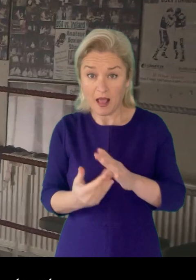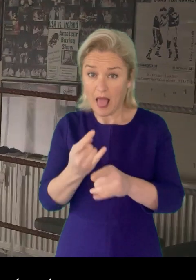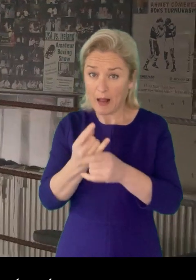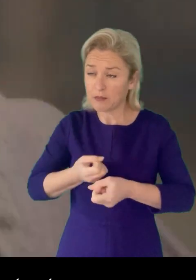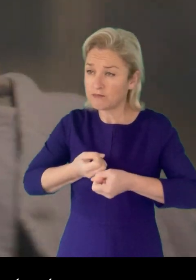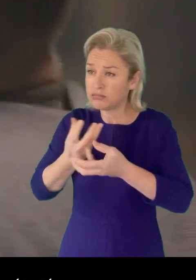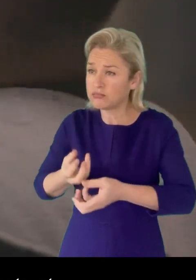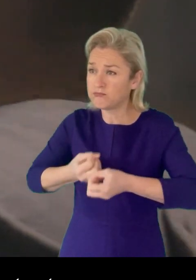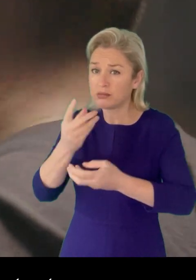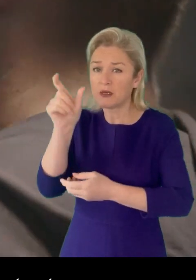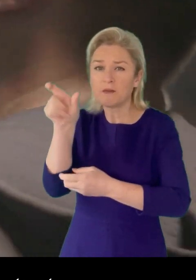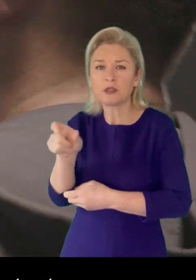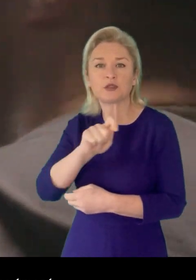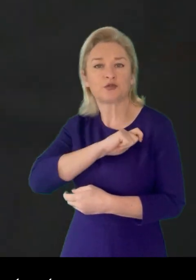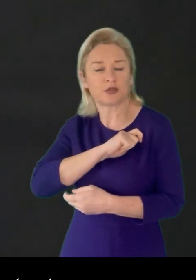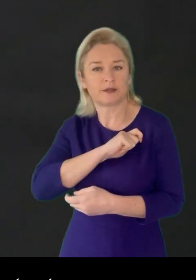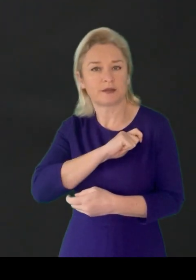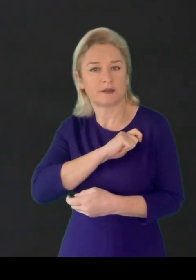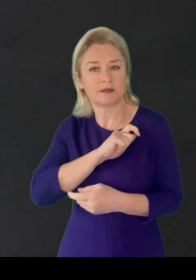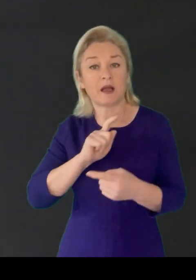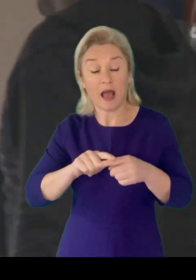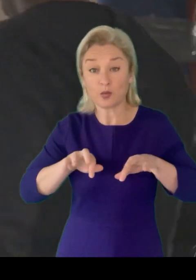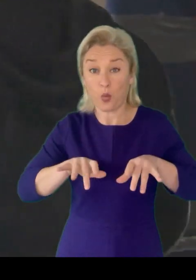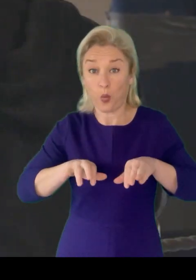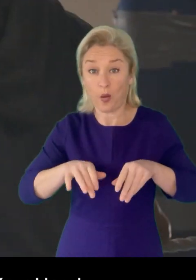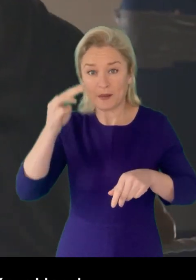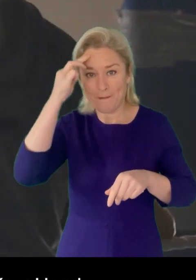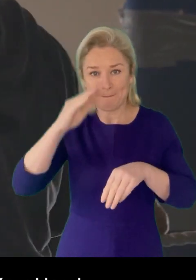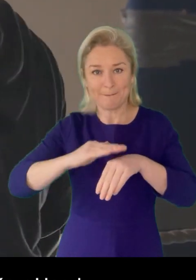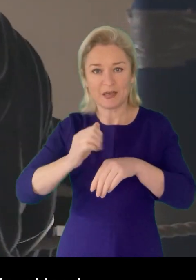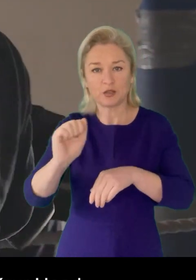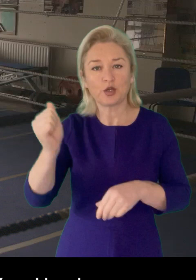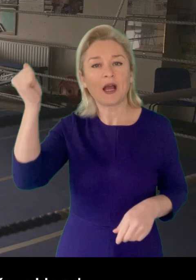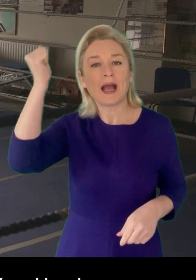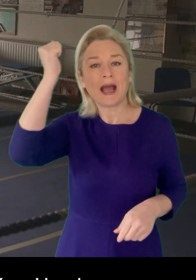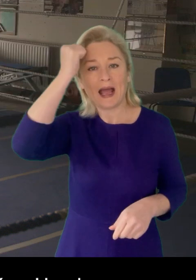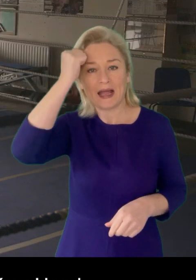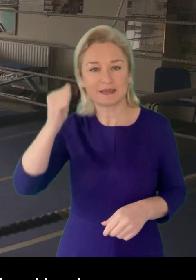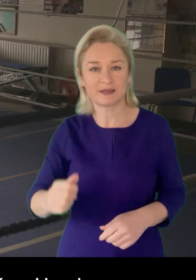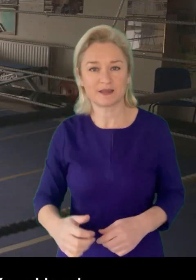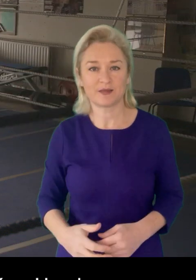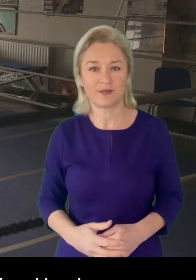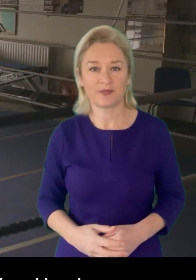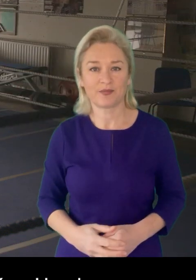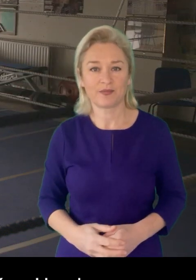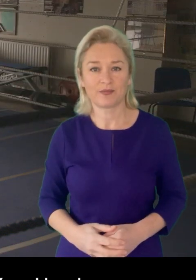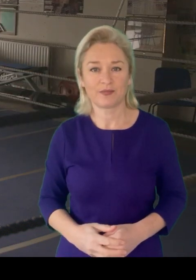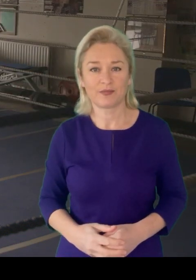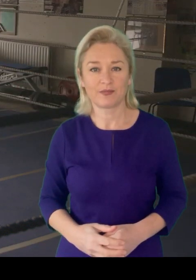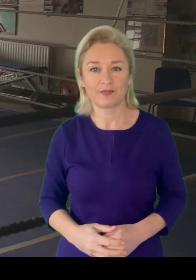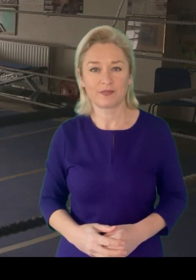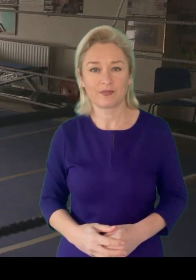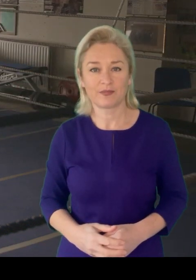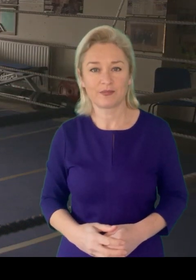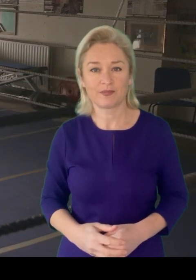you're feeling down, it helps to talk to someone you trust. You can also get help online by searching for Minding Your Head.